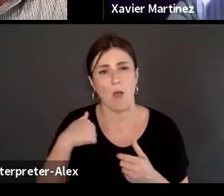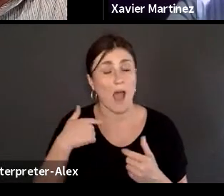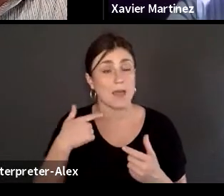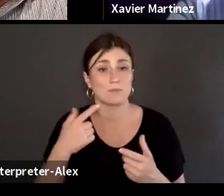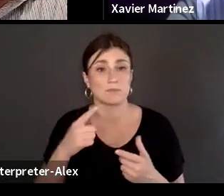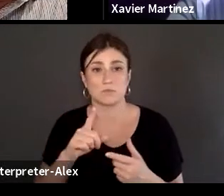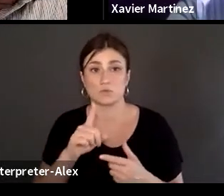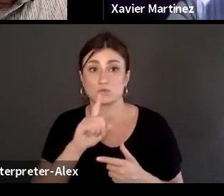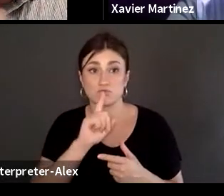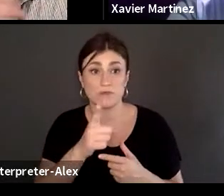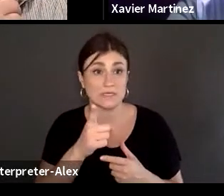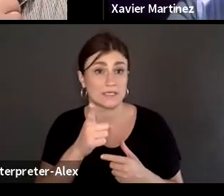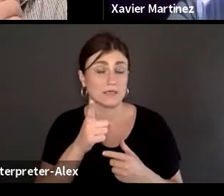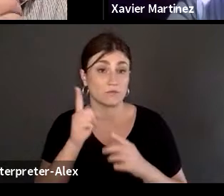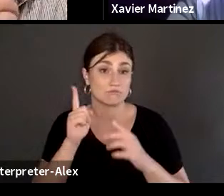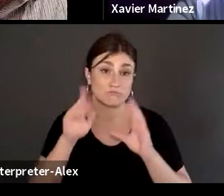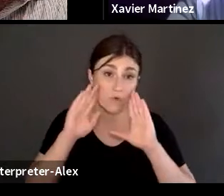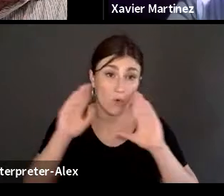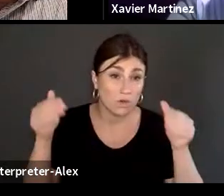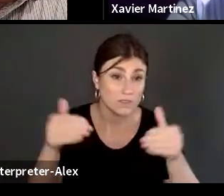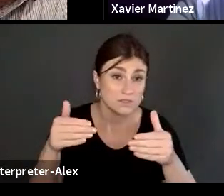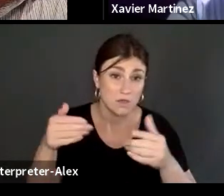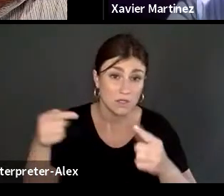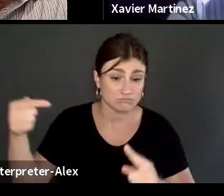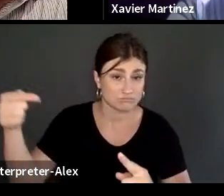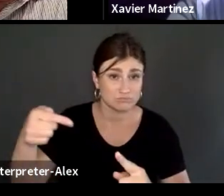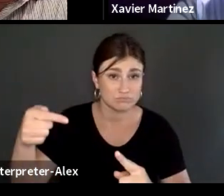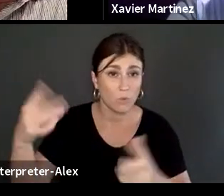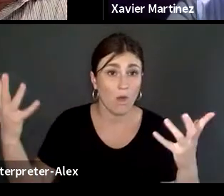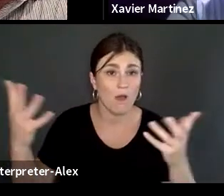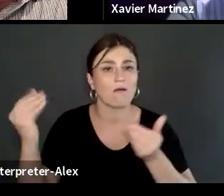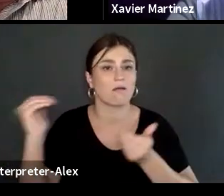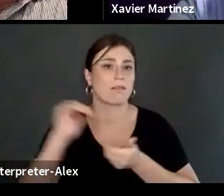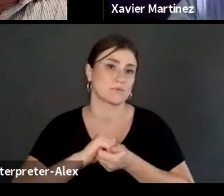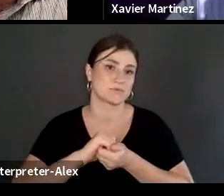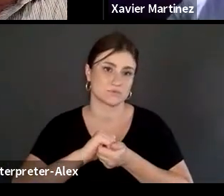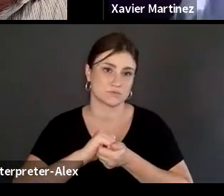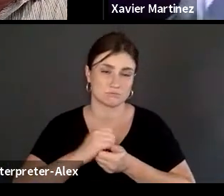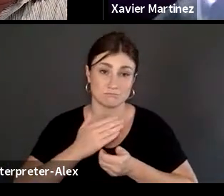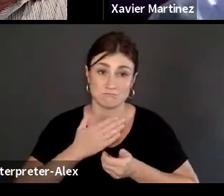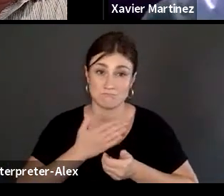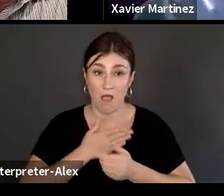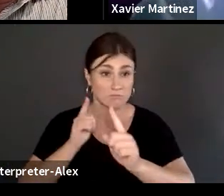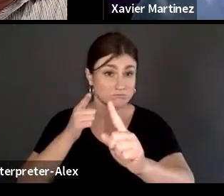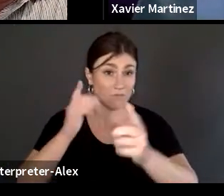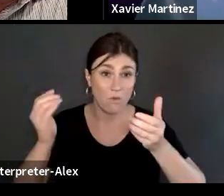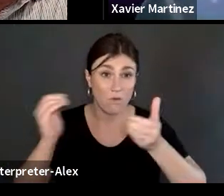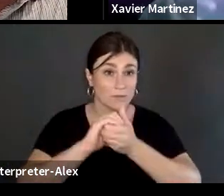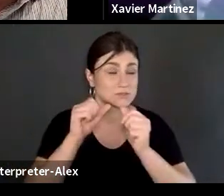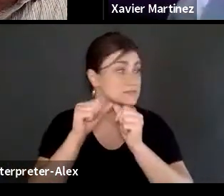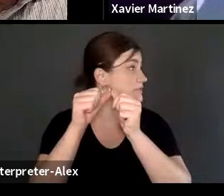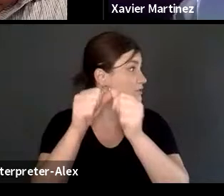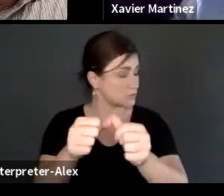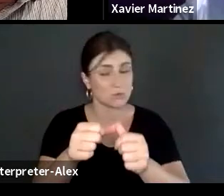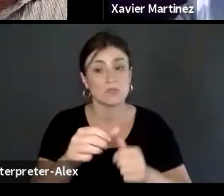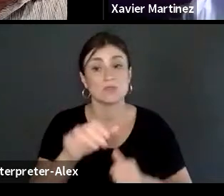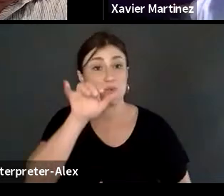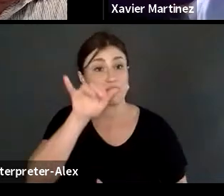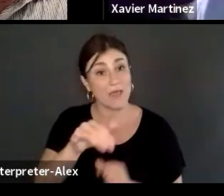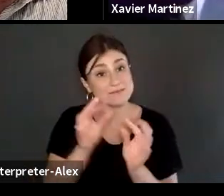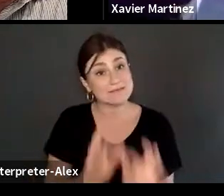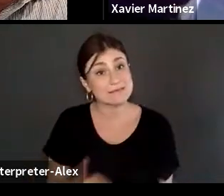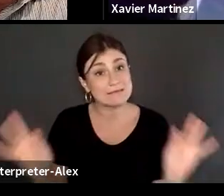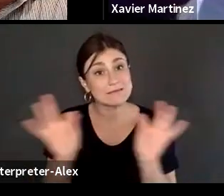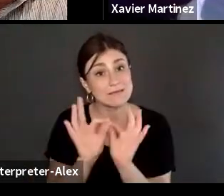this is the collaboration that the city's doing with Rio Riba County, with Santa Fe County, with our neighboring pueblos. That to me is a key